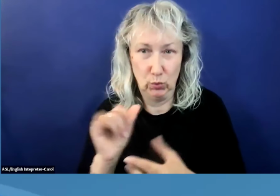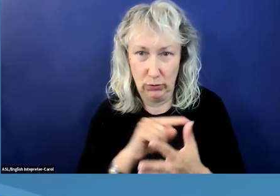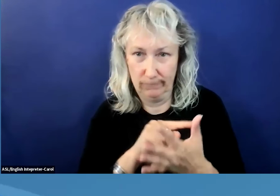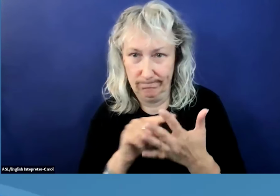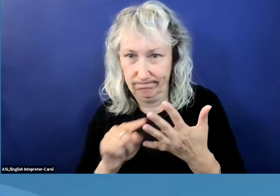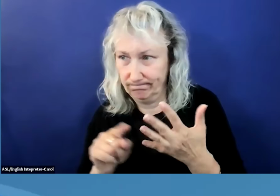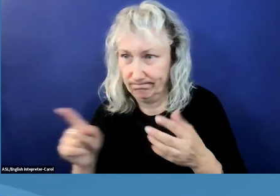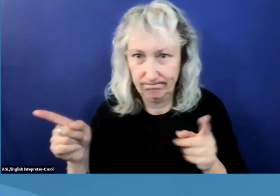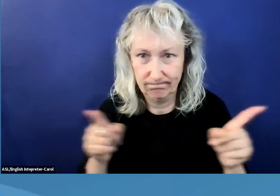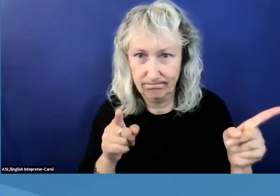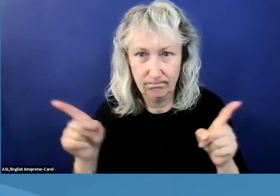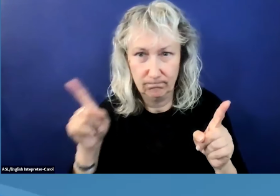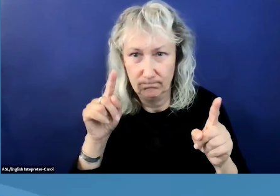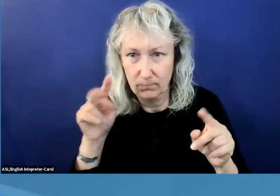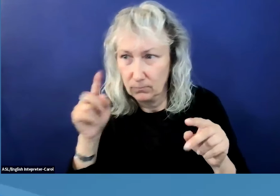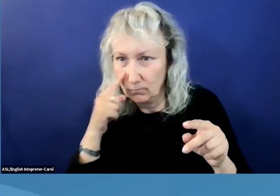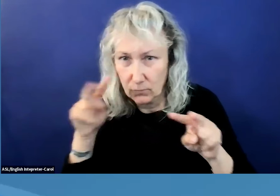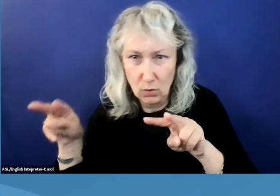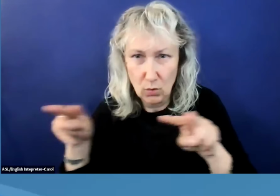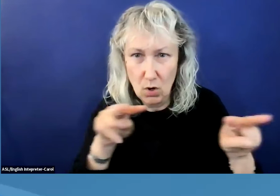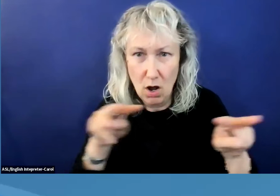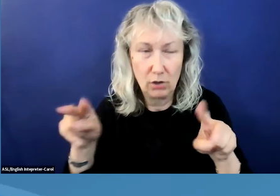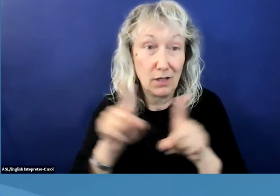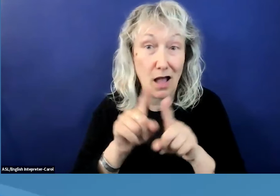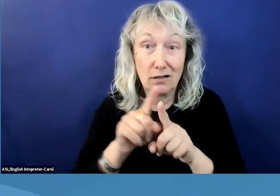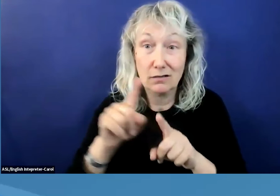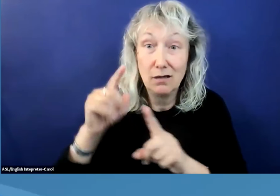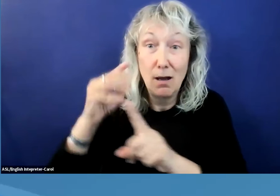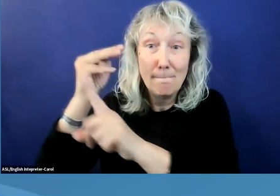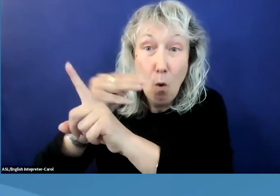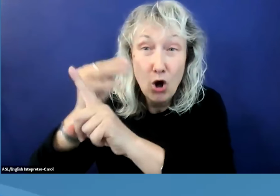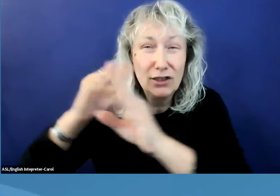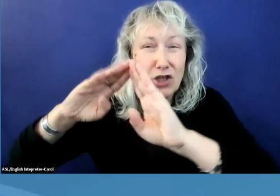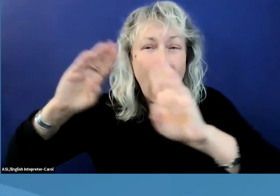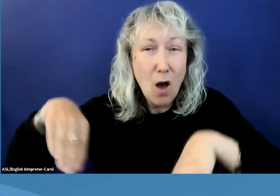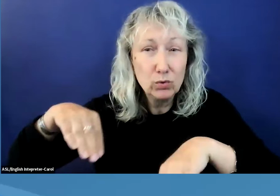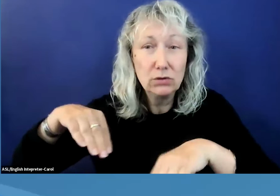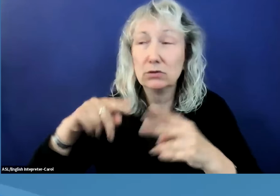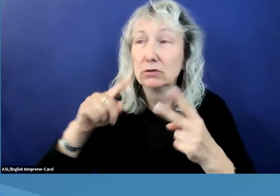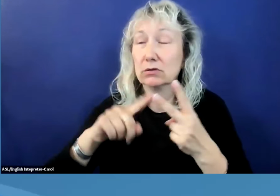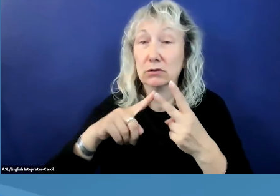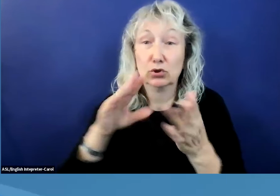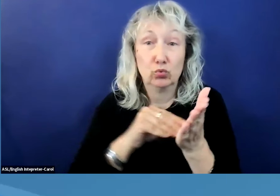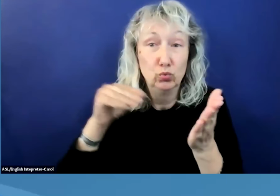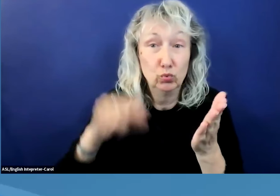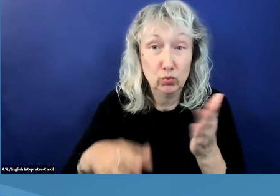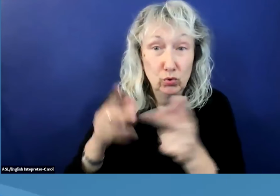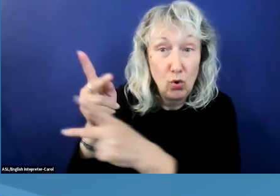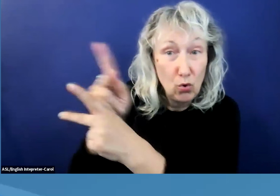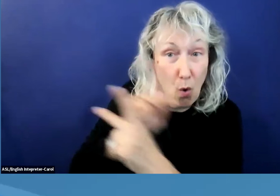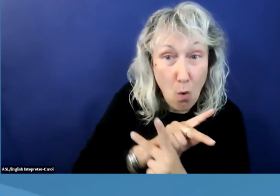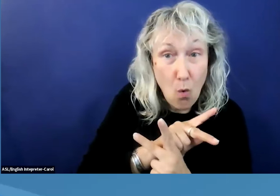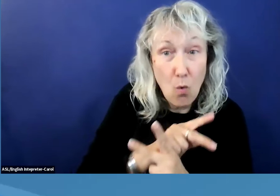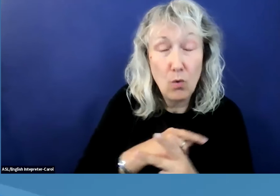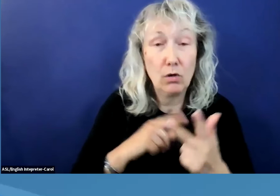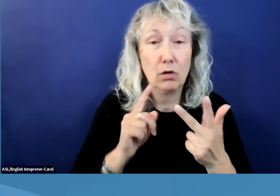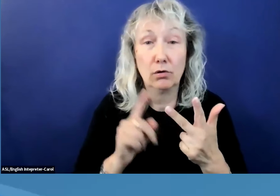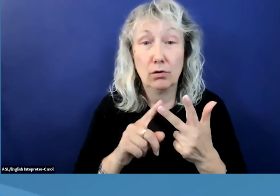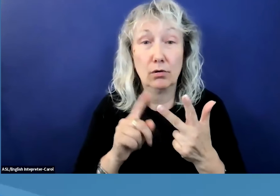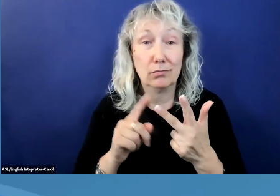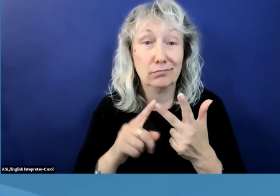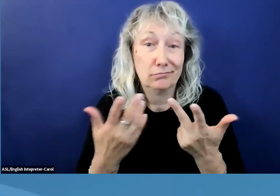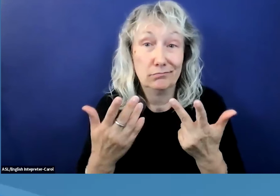regulate industries such as the mortgage industry, student loan servicers, state chartered